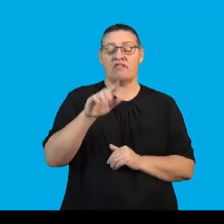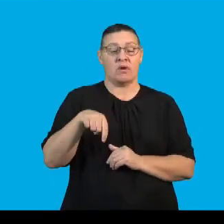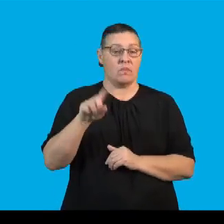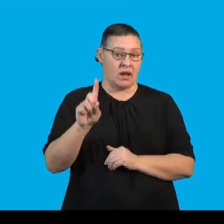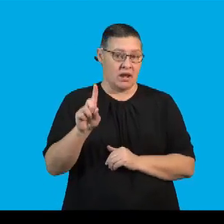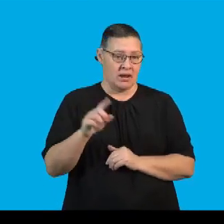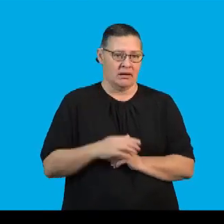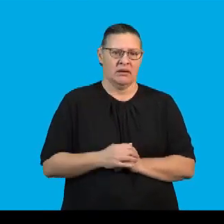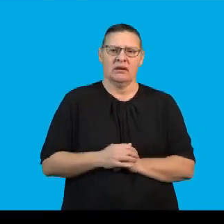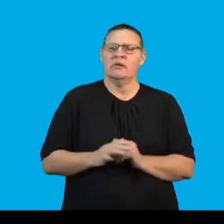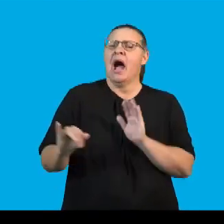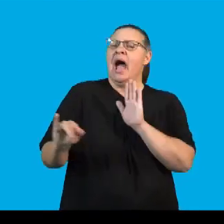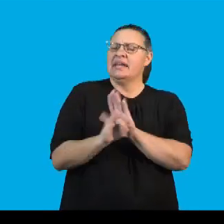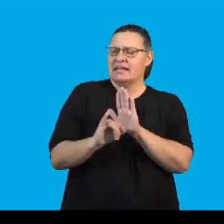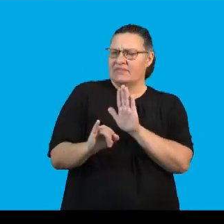151.